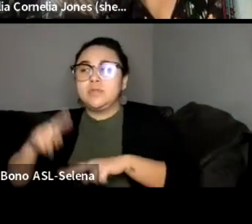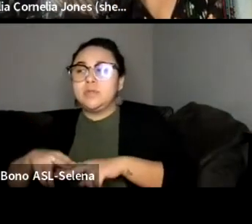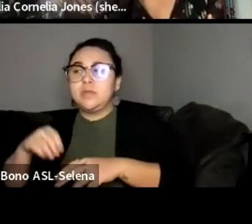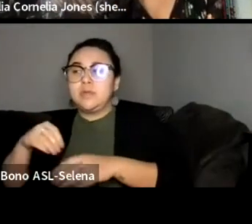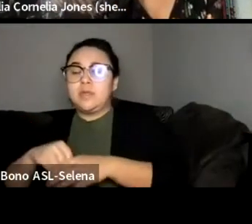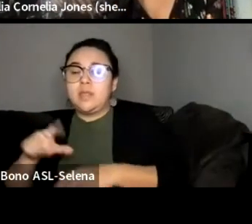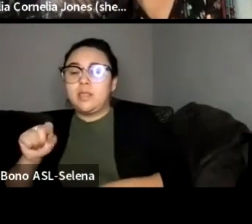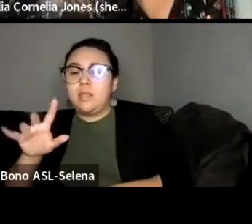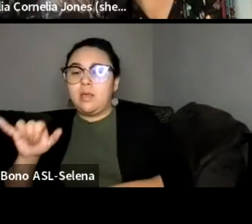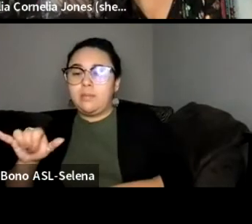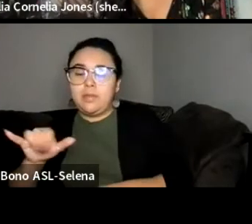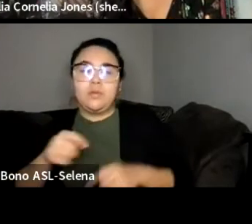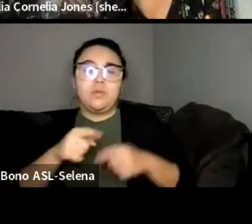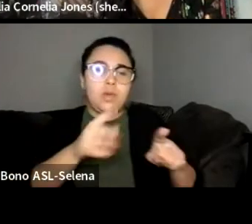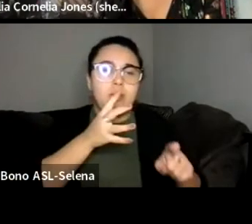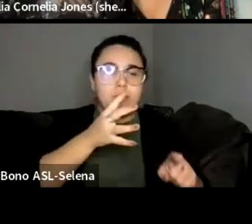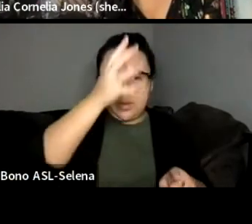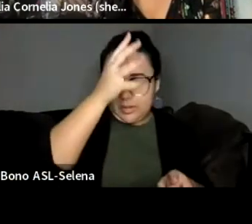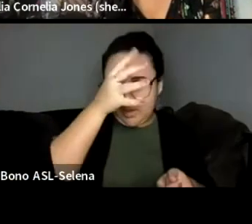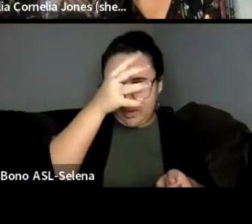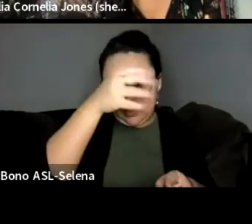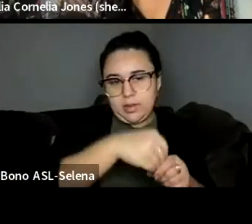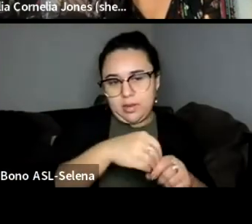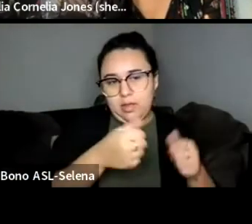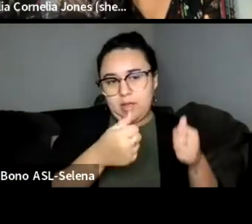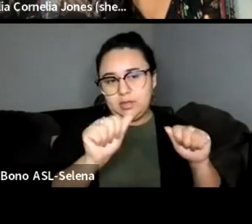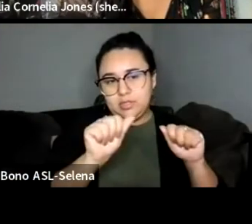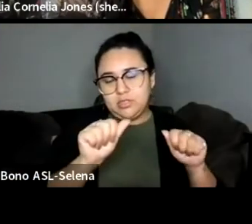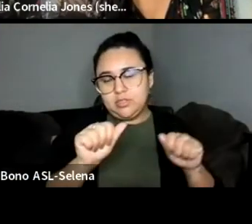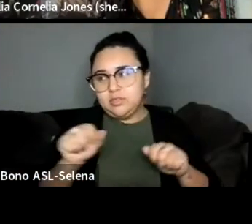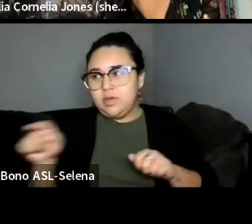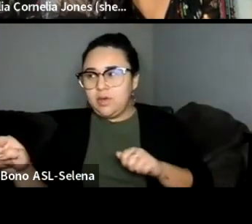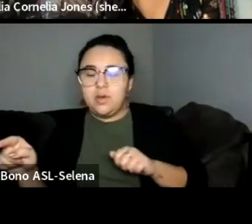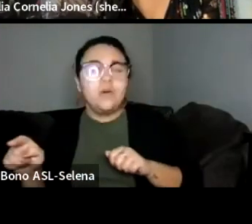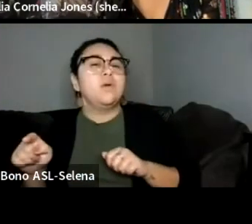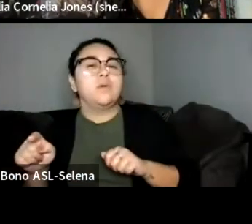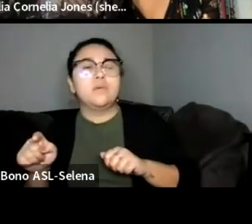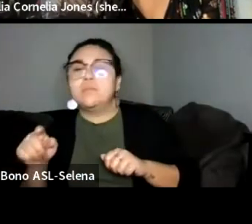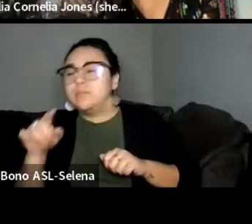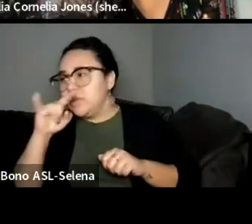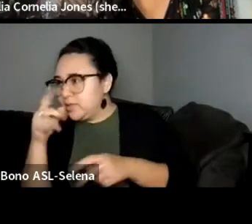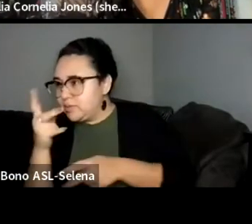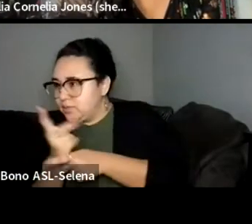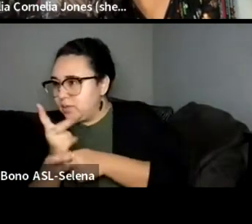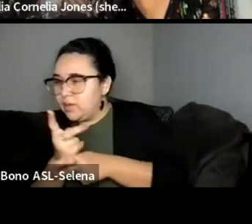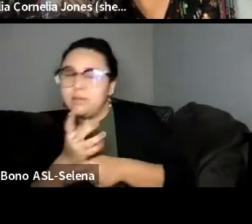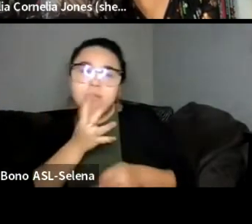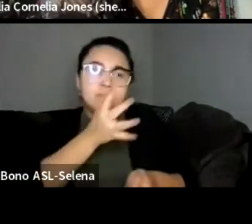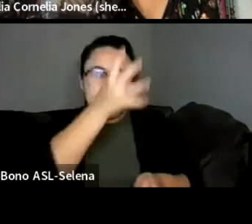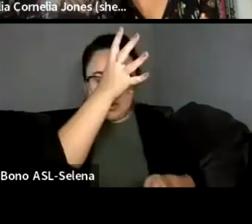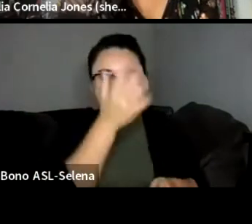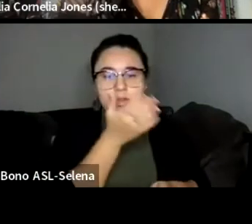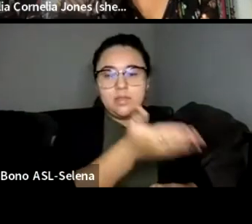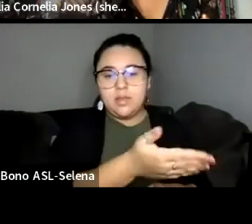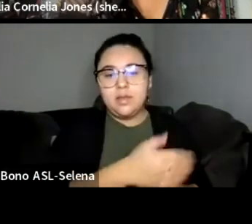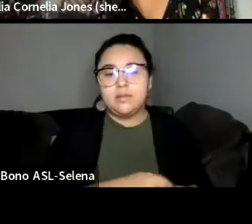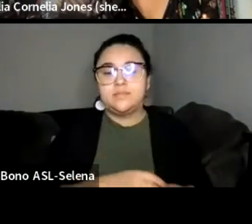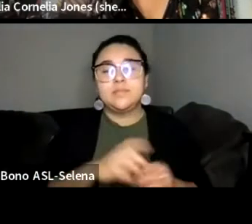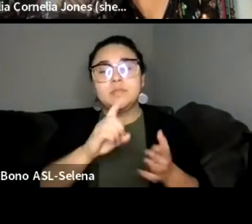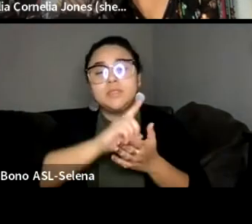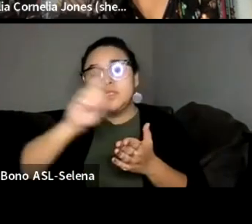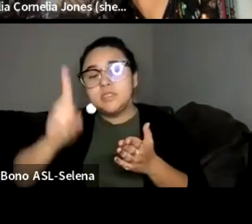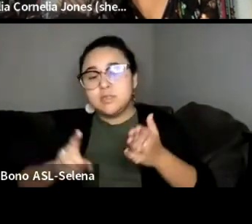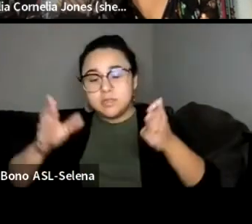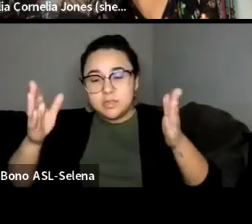inside auditioning, so that they could come to the audition. I wanted to make sure that the designers reflected the